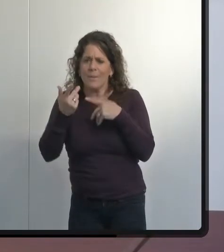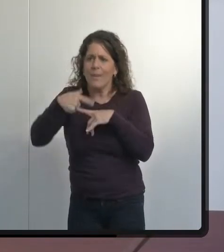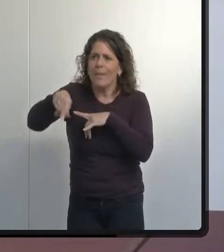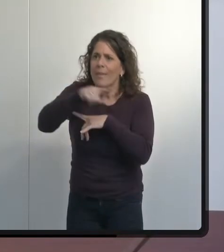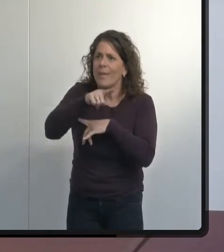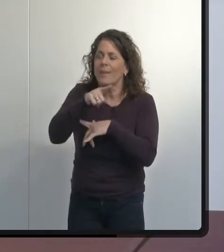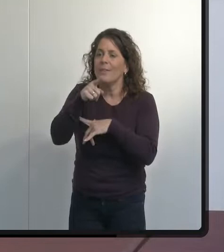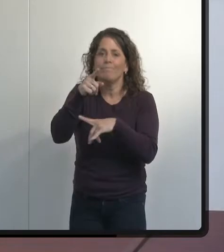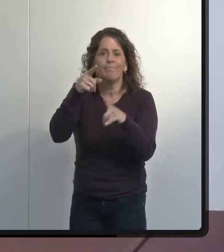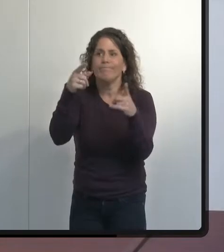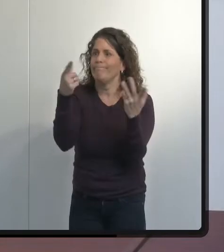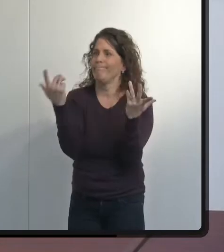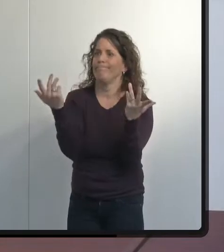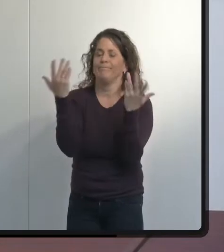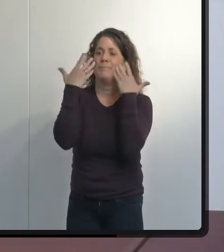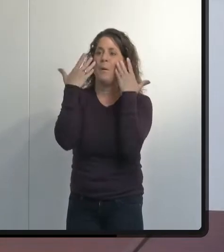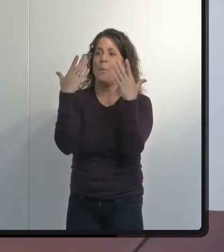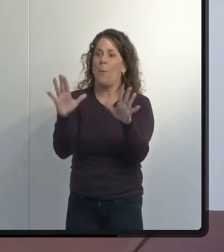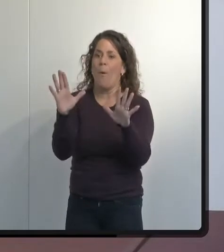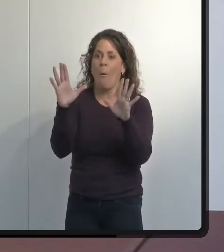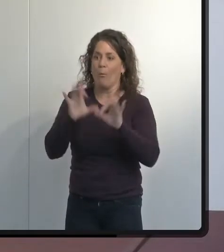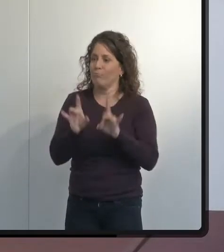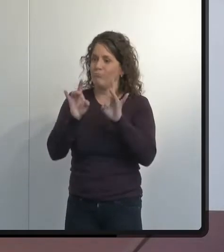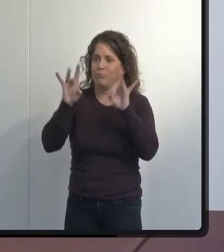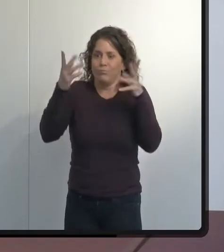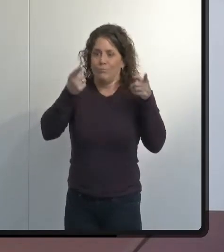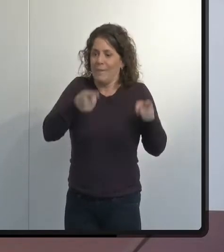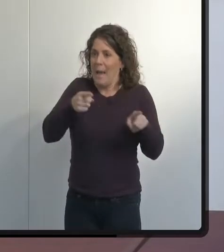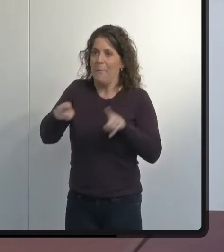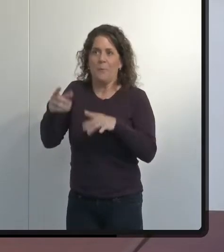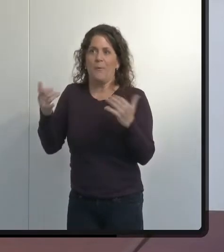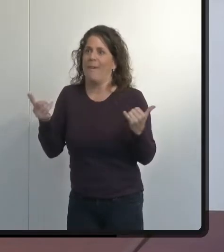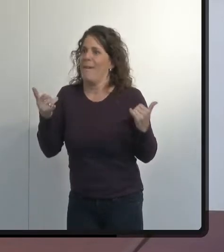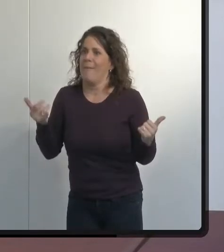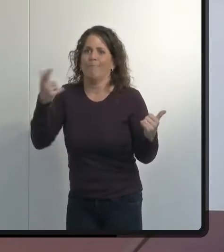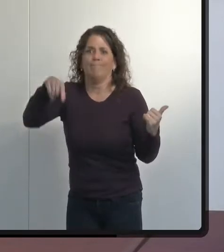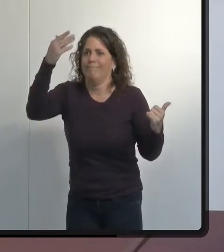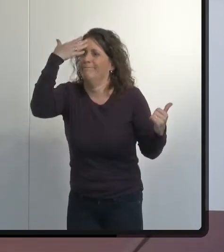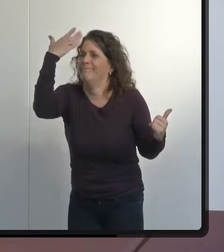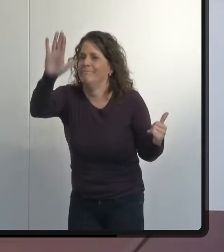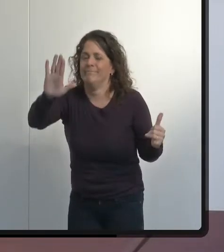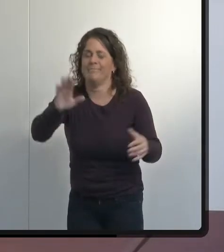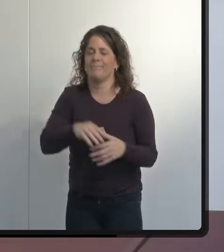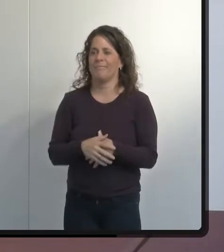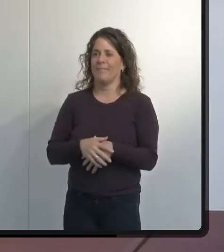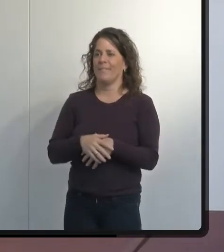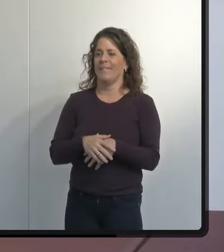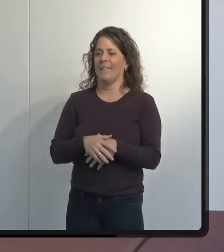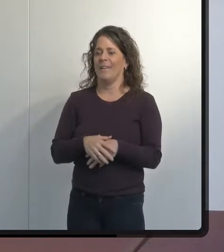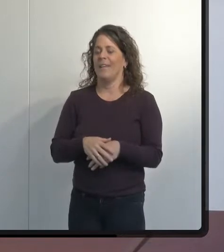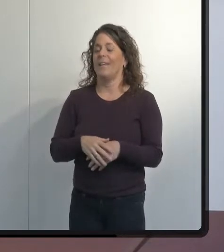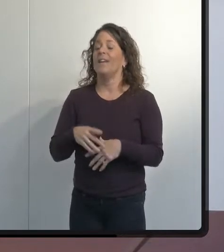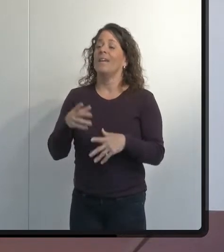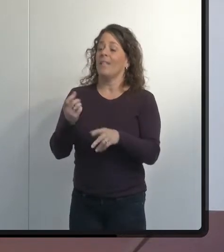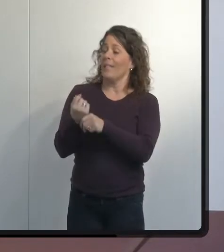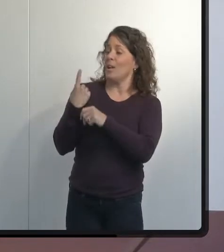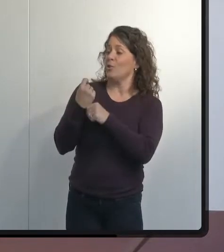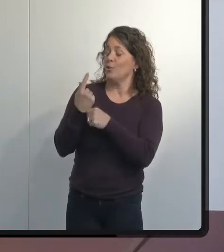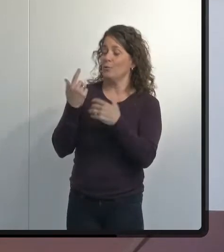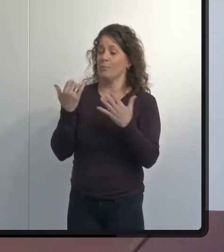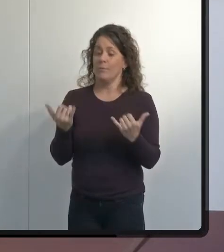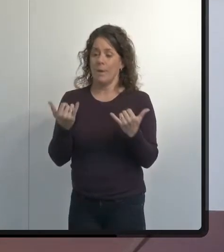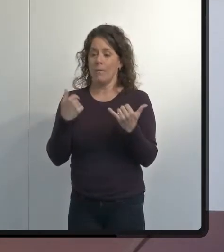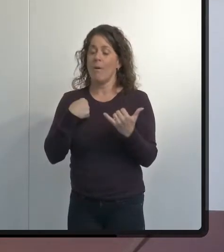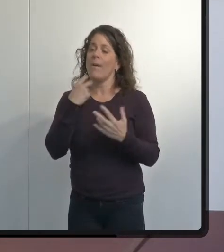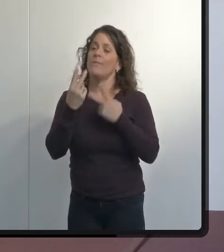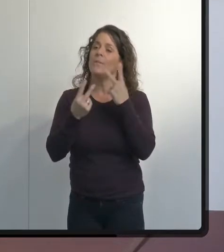hasn't gotten the memo that there's a pandemic forcing new protocols on us all. Last year at this time, I visited the Santa